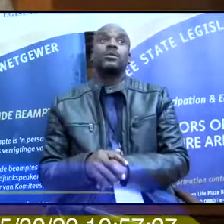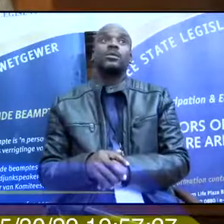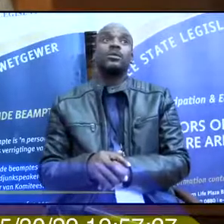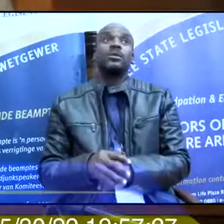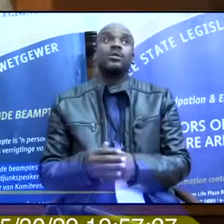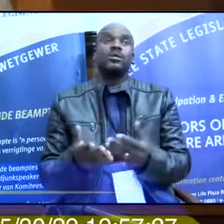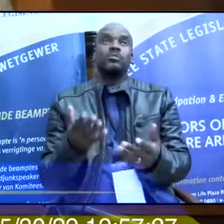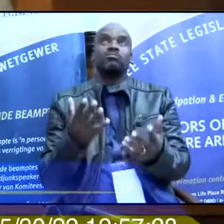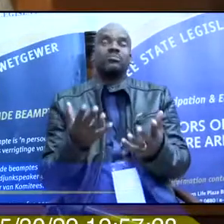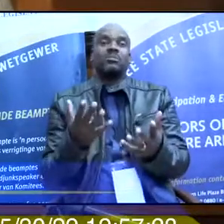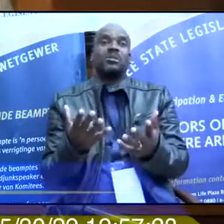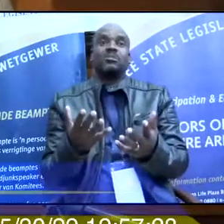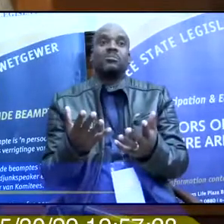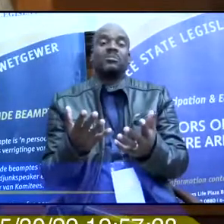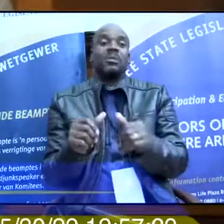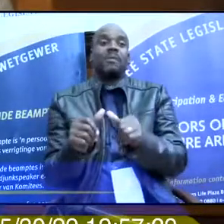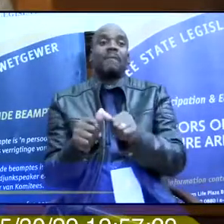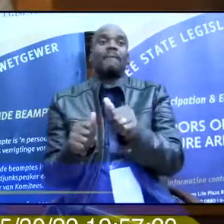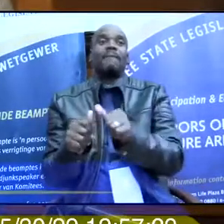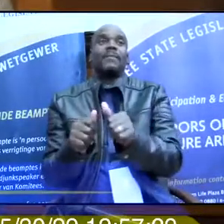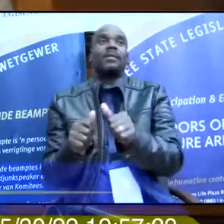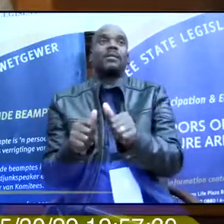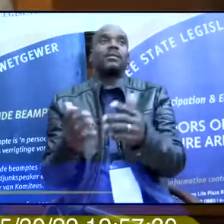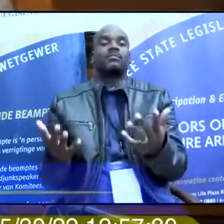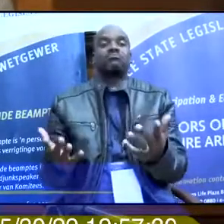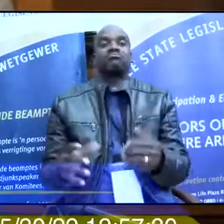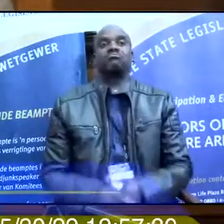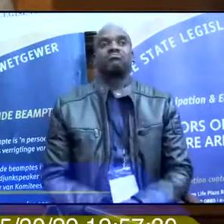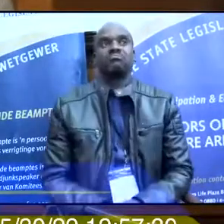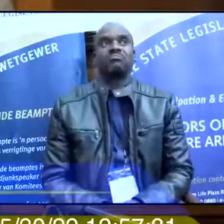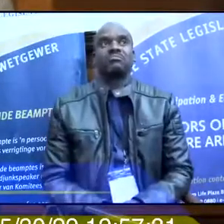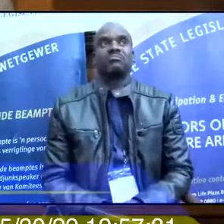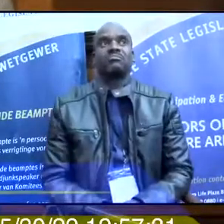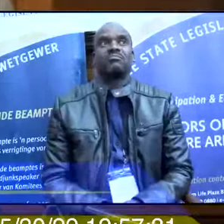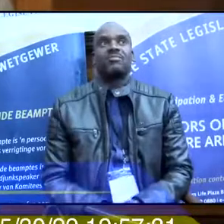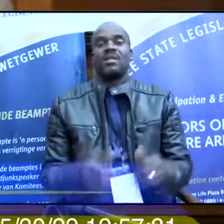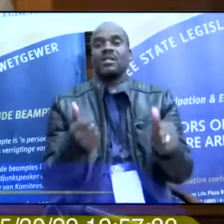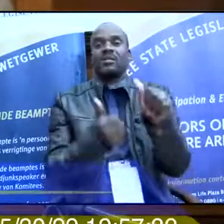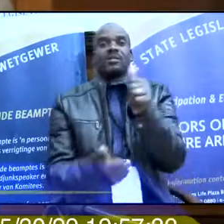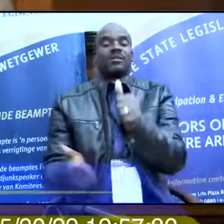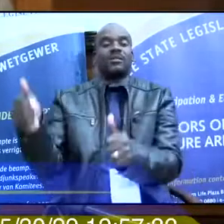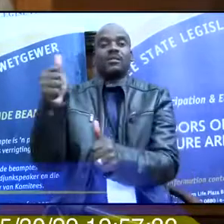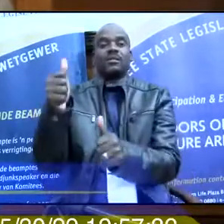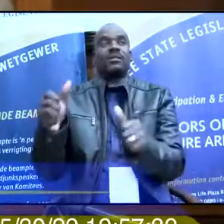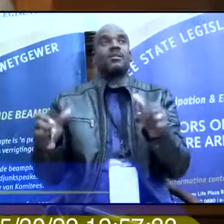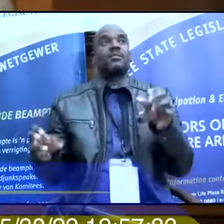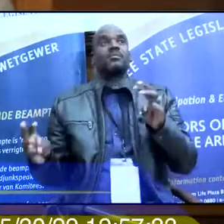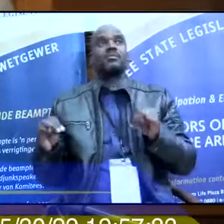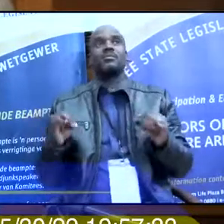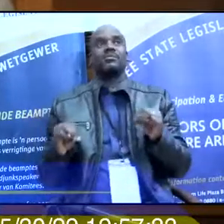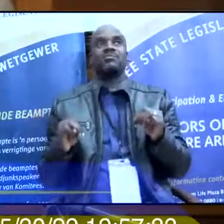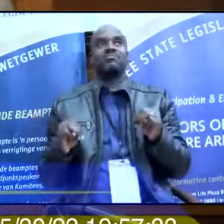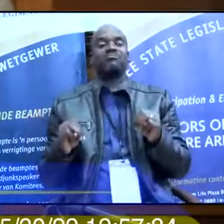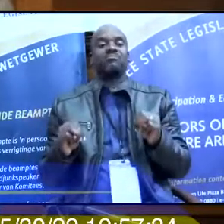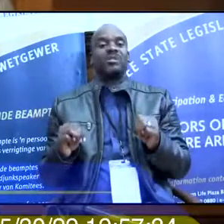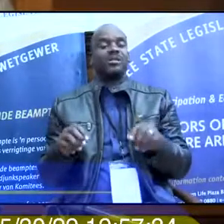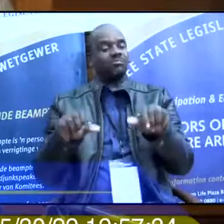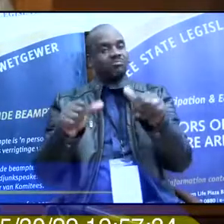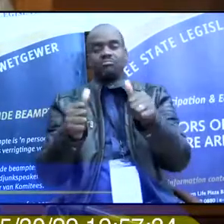are dead better than others senior managers are untouchable in local government